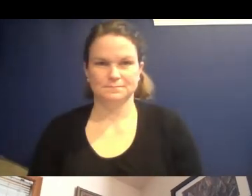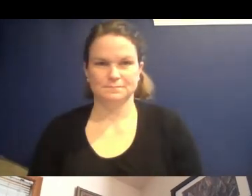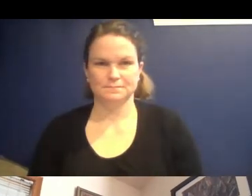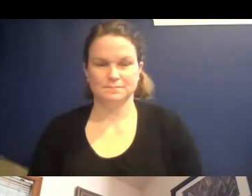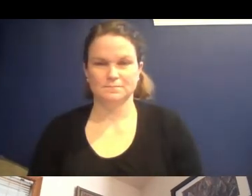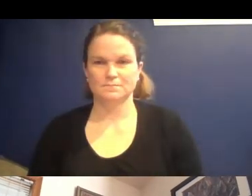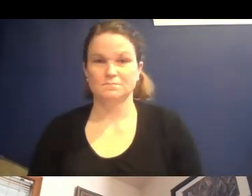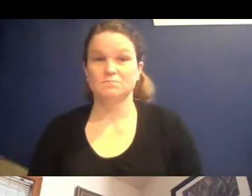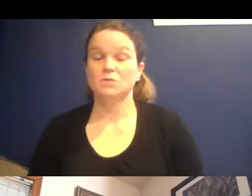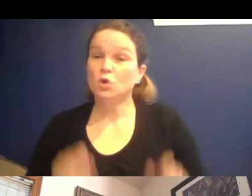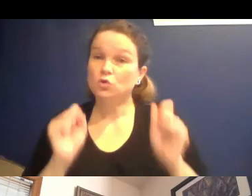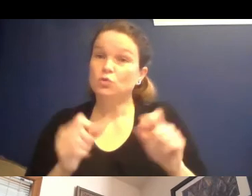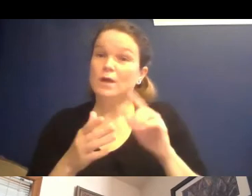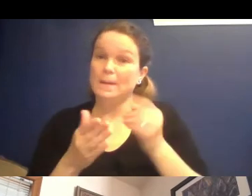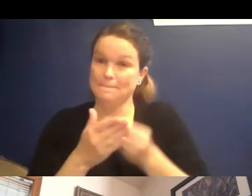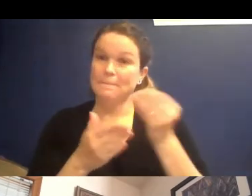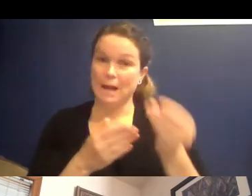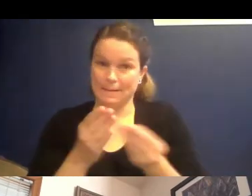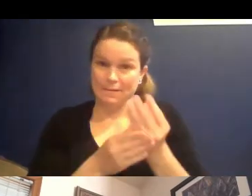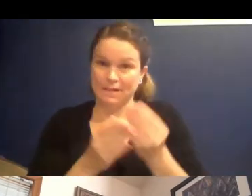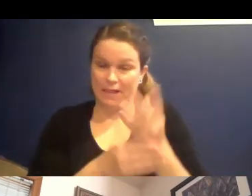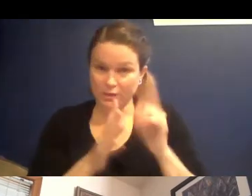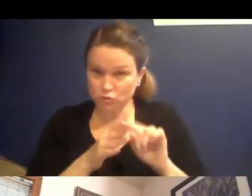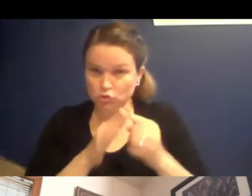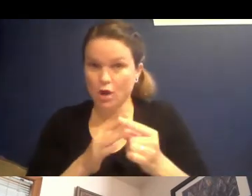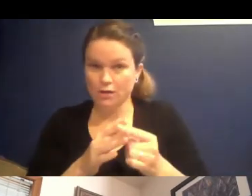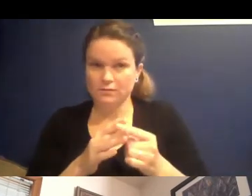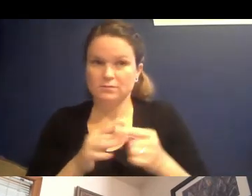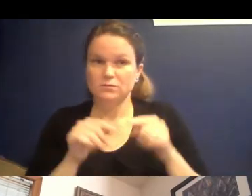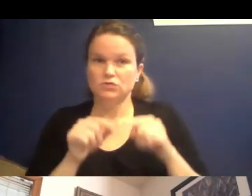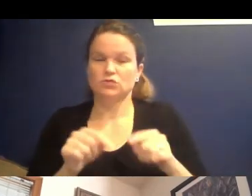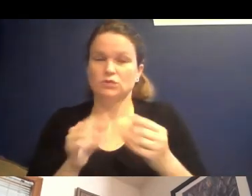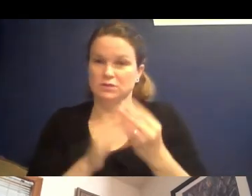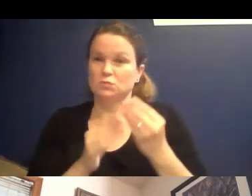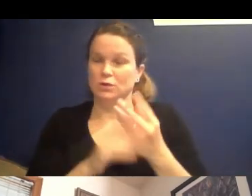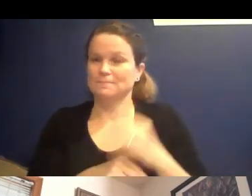Milkweed starts can be purchased in the spring at native plant sales.